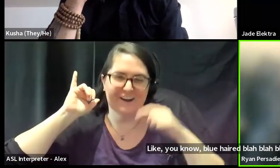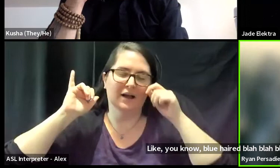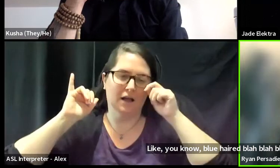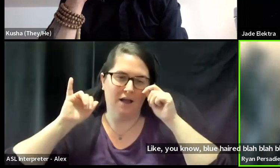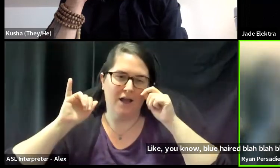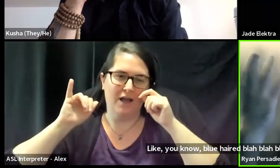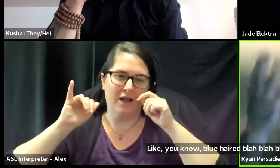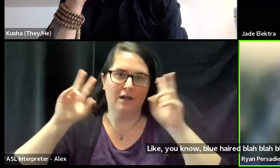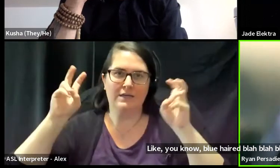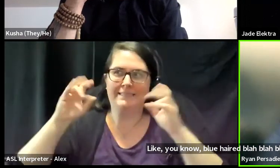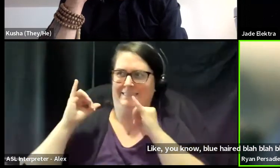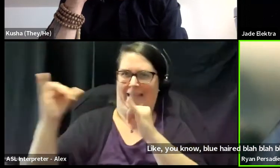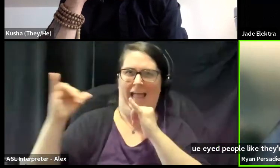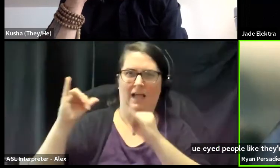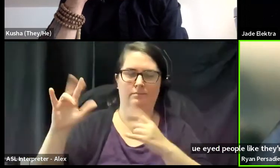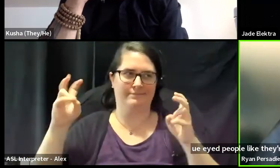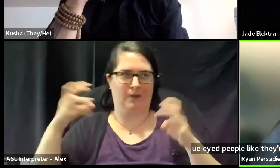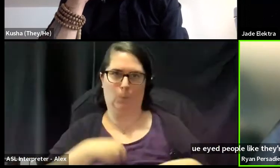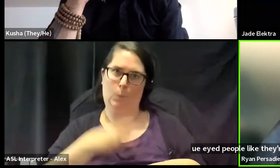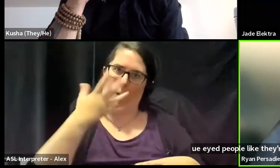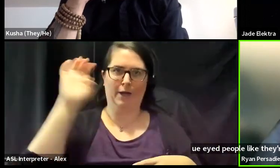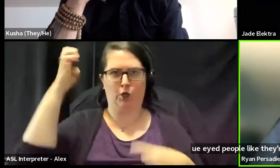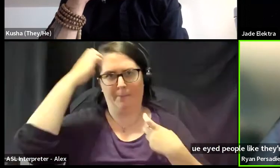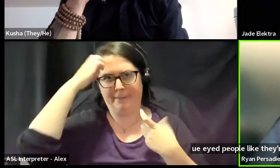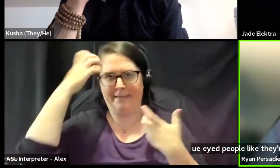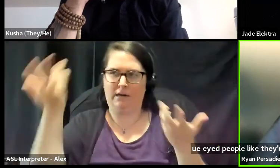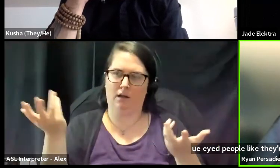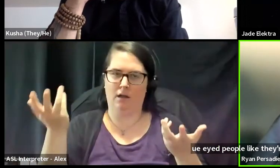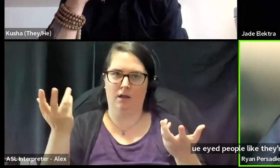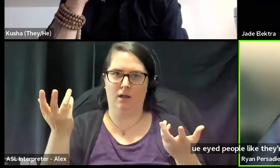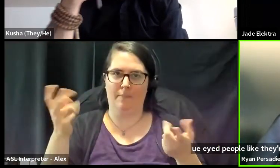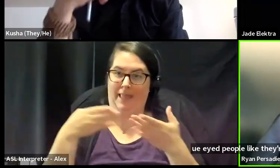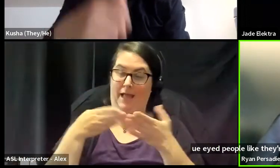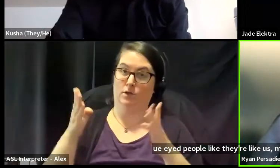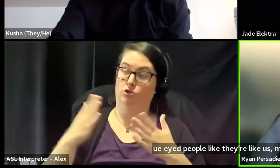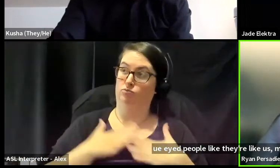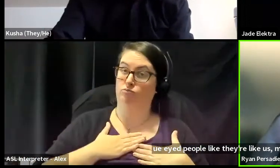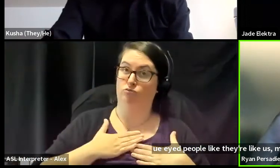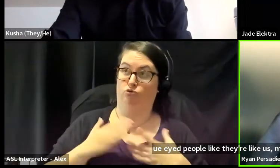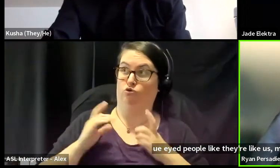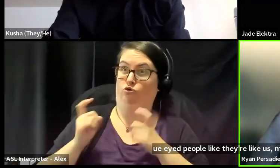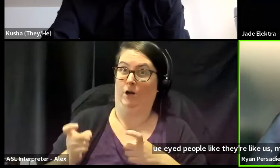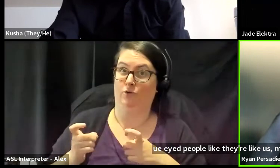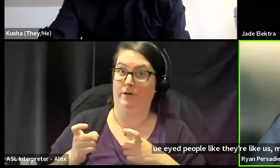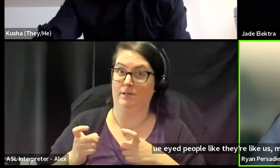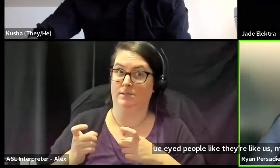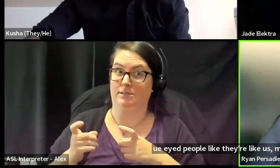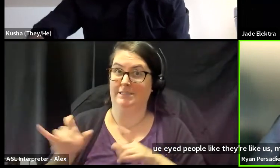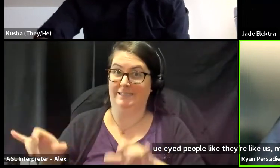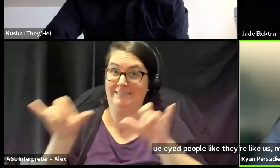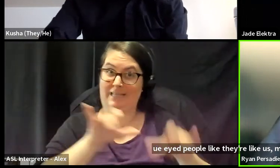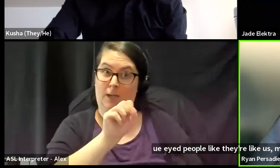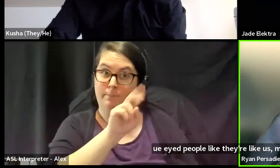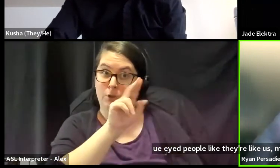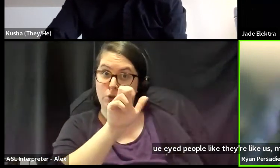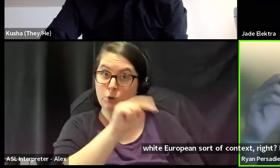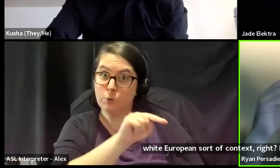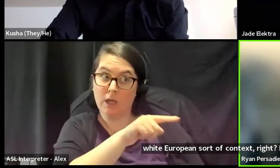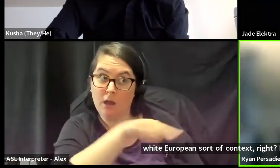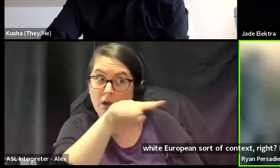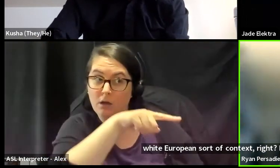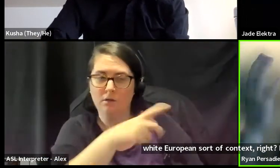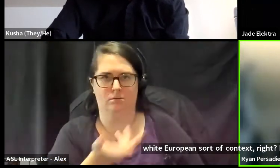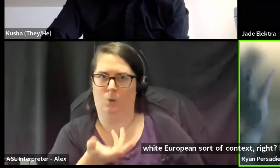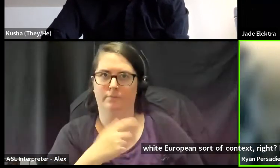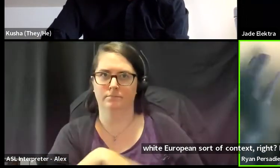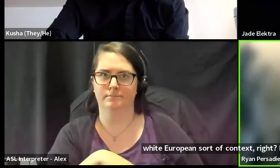meaning in the white European sort of context, right? But that sort of generosity has never been given to the Sudanese, right? Or any